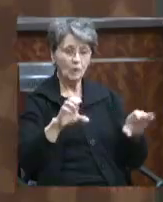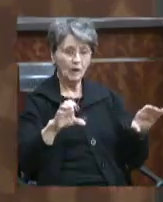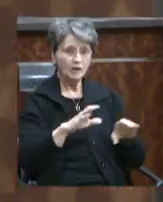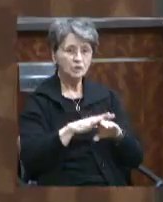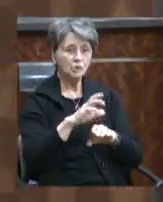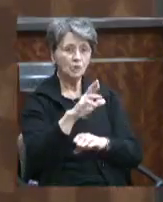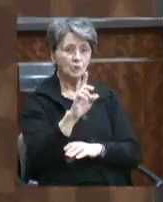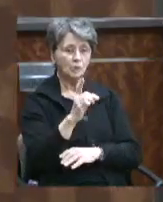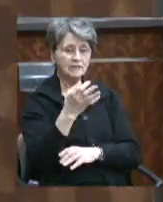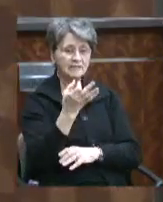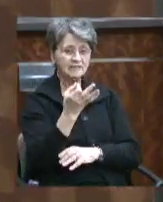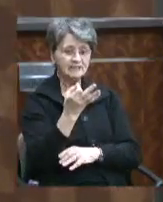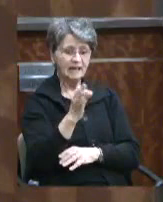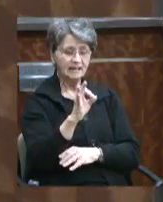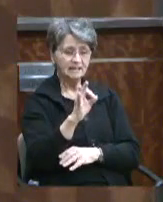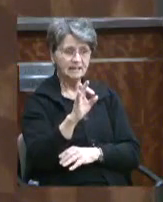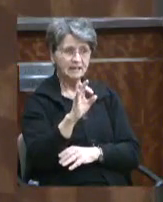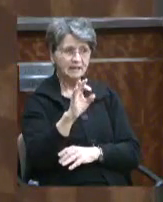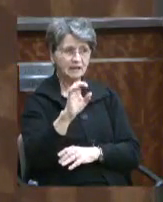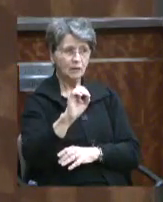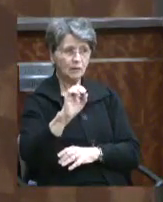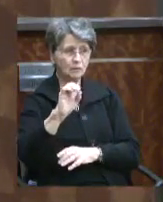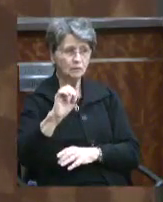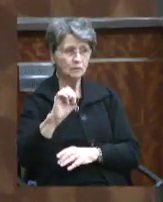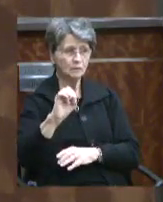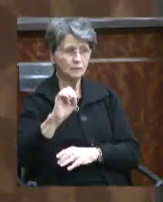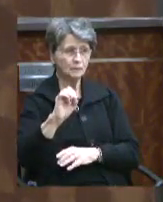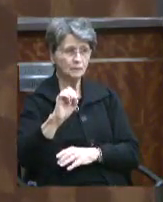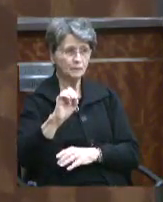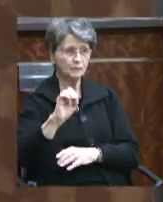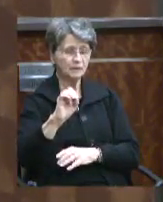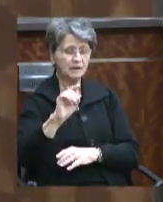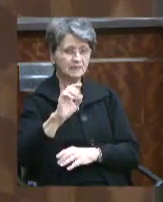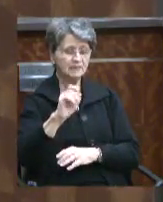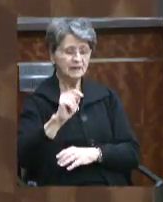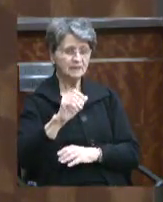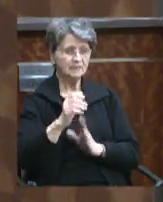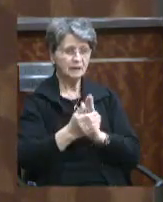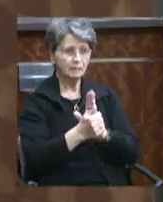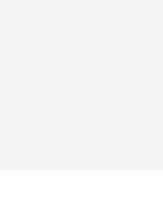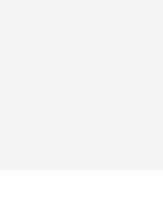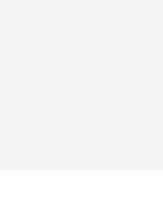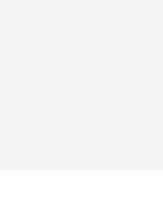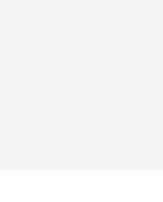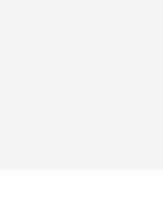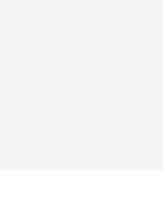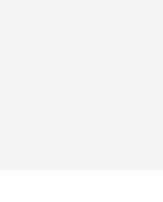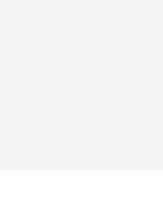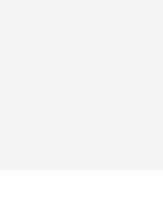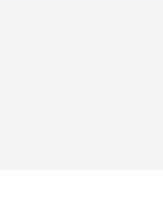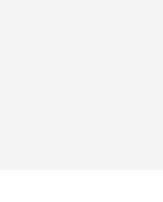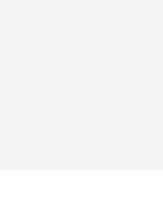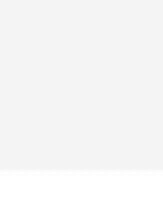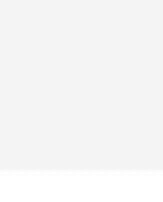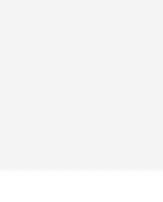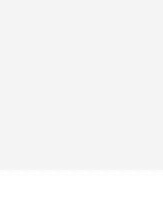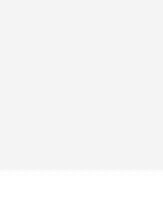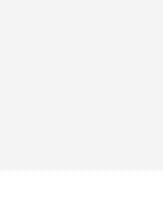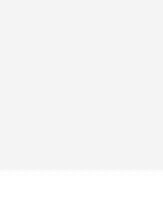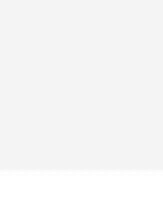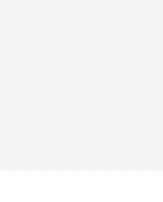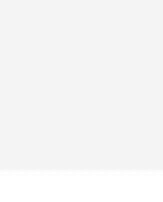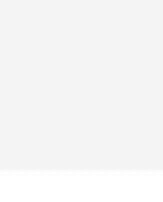number 1900, text amendment number 244, an ordinance amending the City of